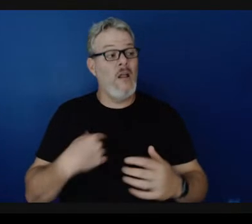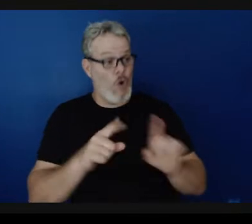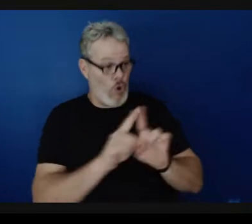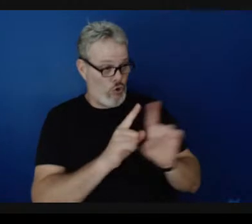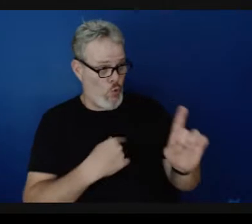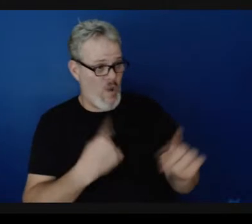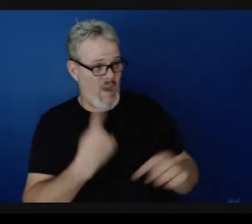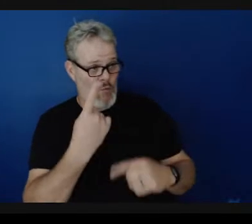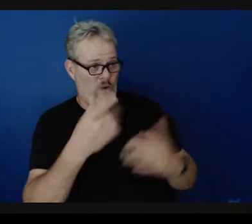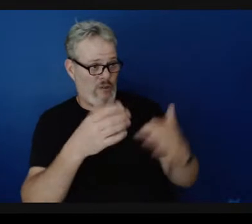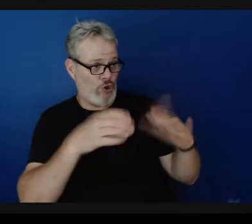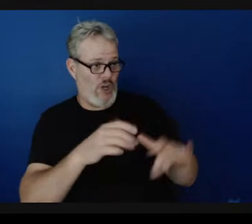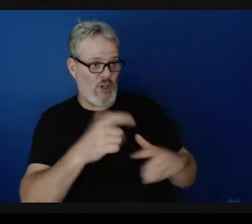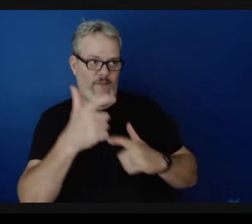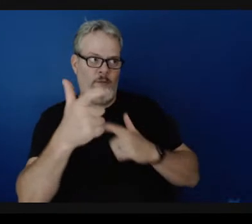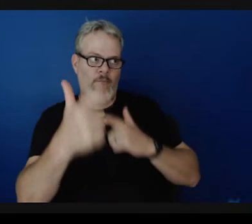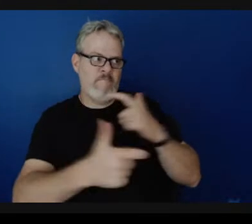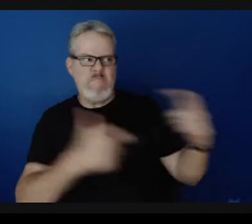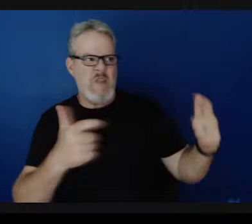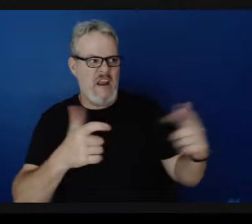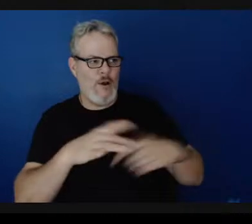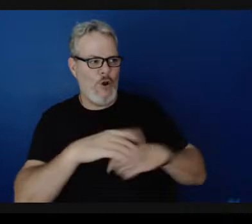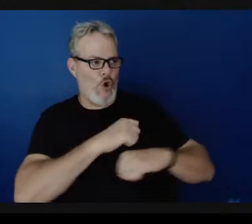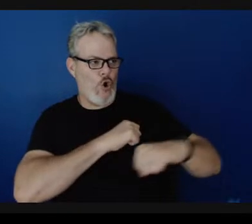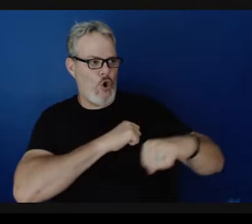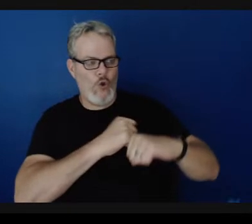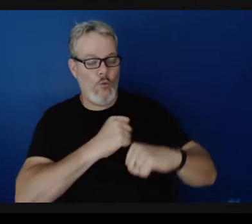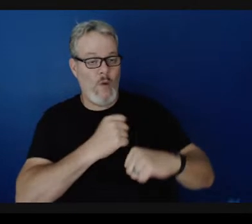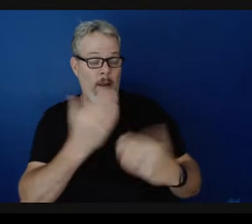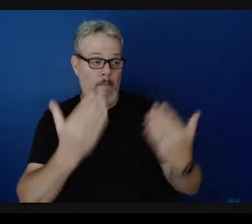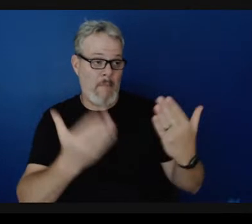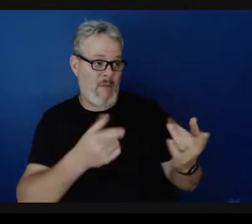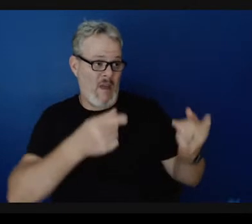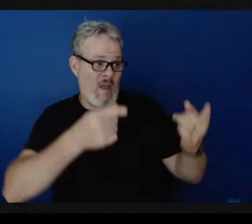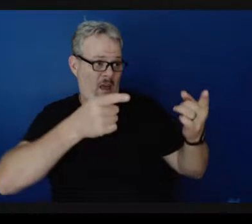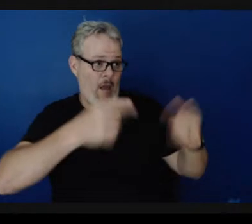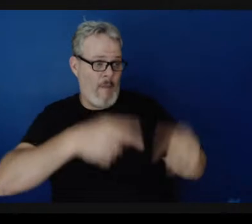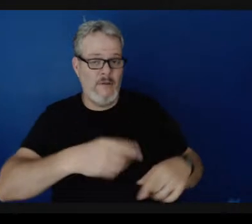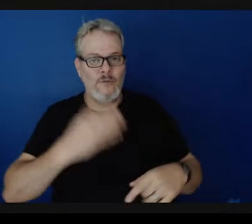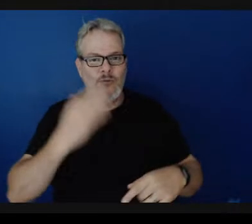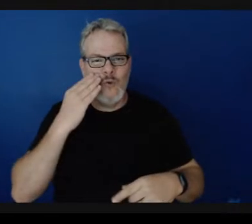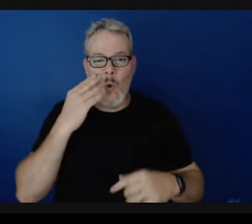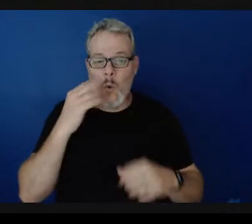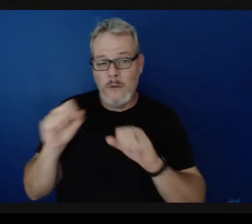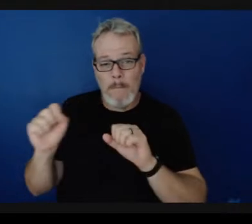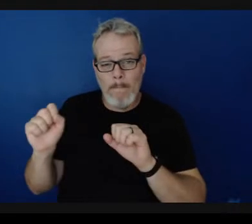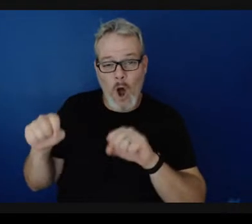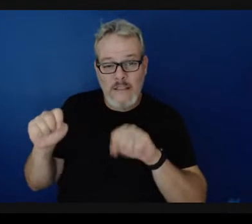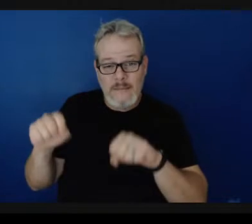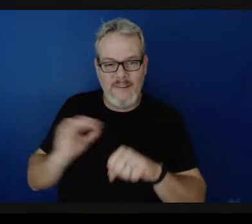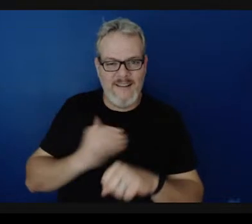too. That's never always out there, kind of lurking in the background, somewhat possible at any given time.